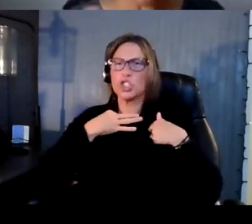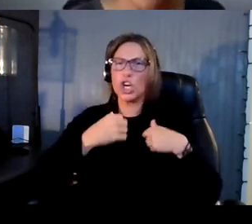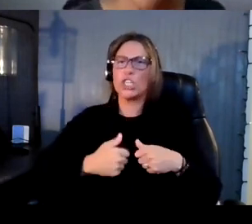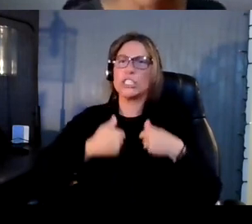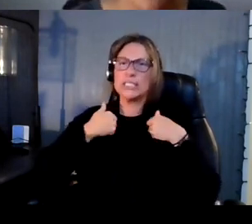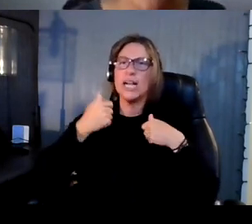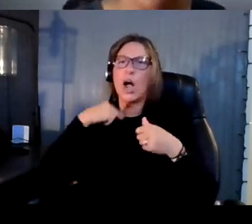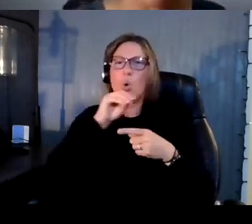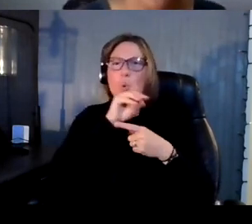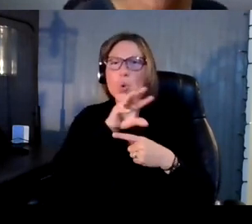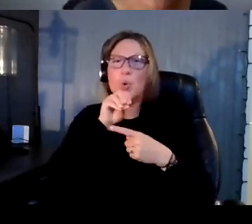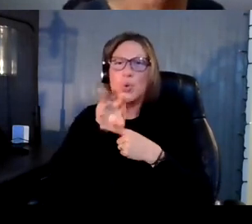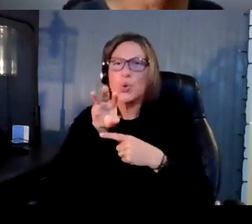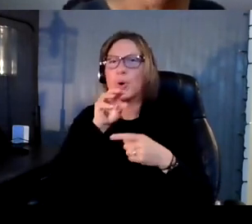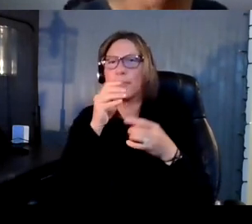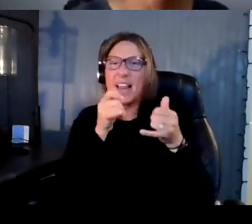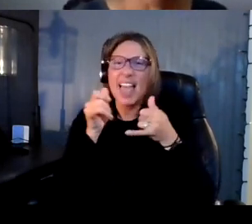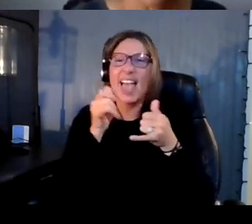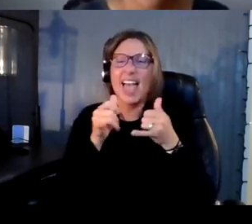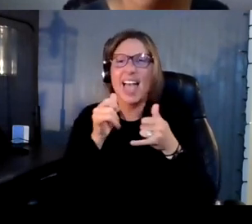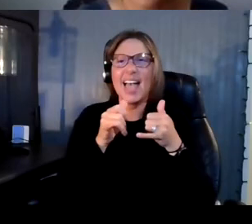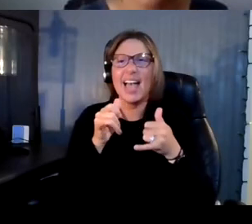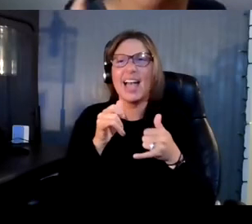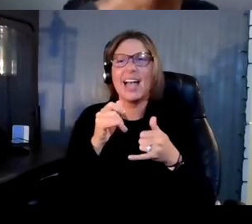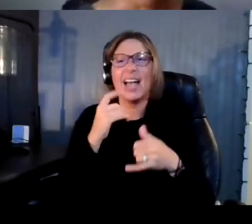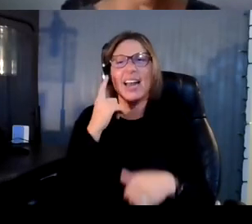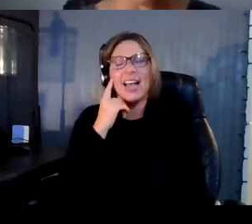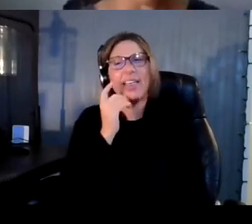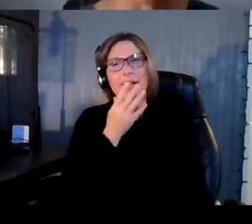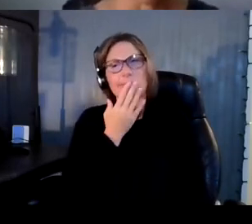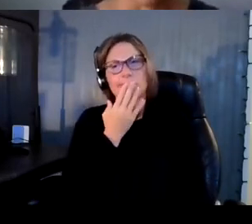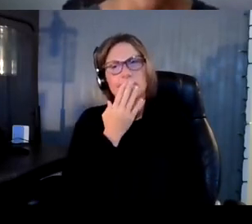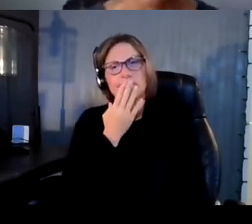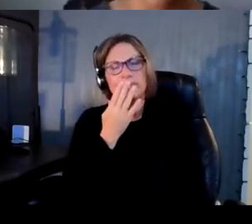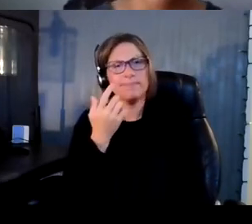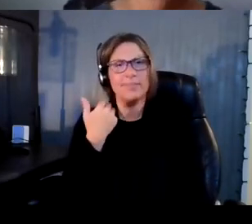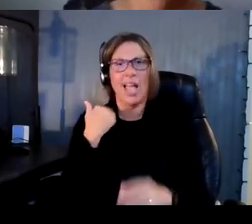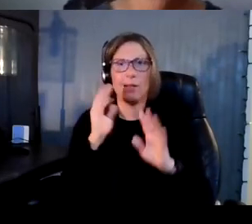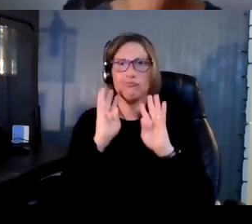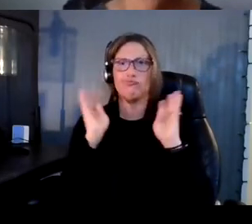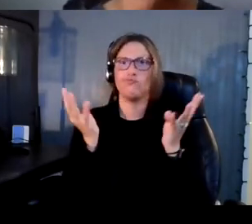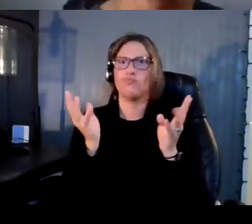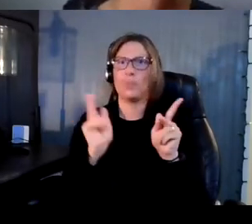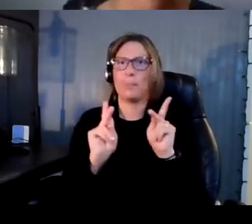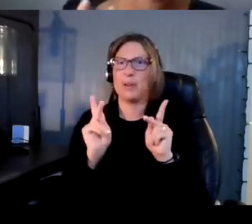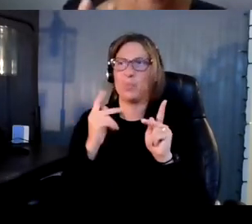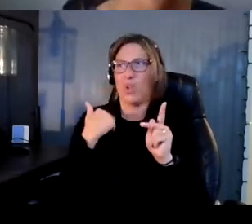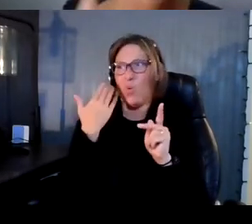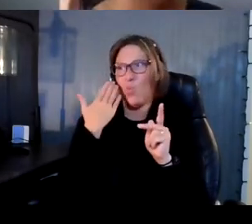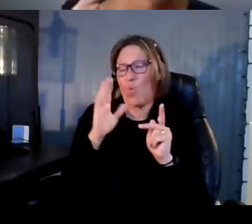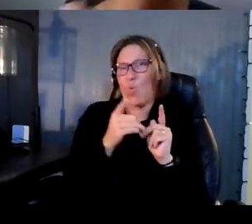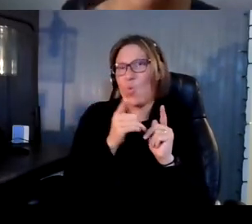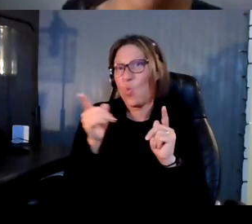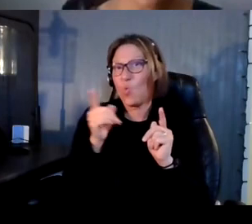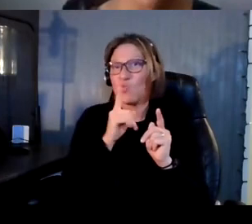was blowing and playing with her. And I thought, oh, law, you know, I'm in front of folks that I don't know very well.